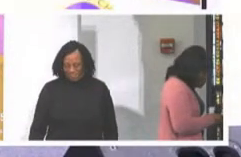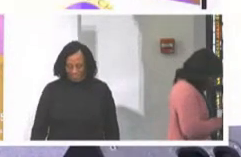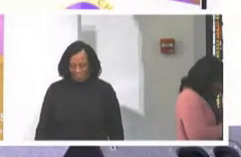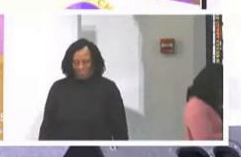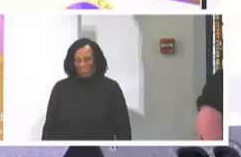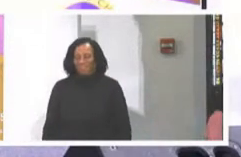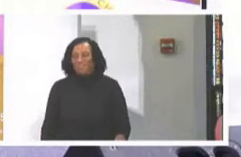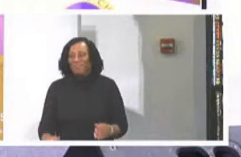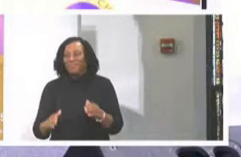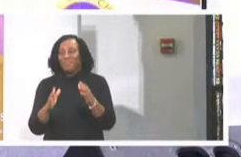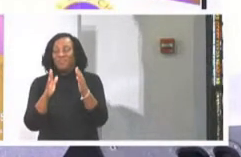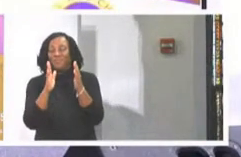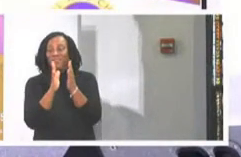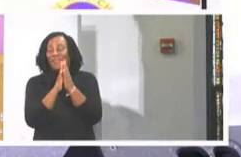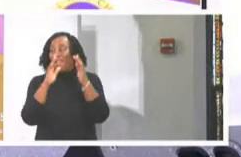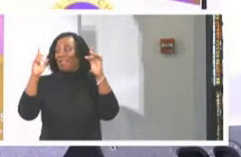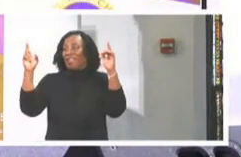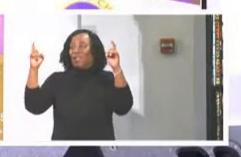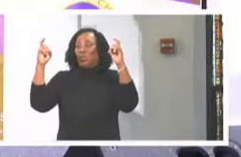Hallelujah.